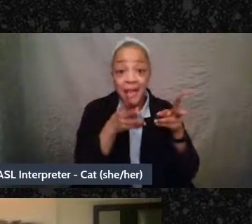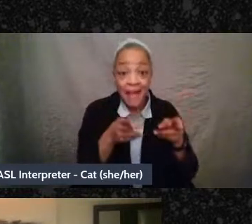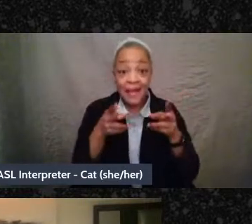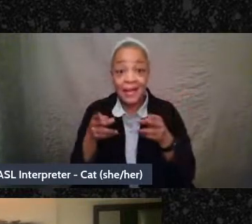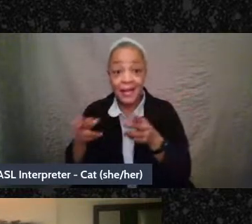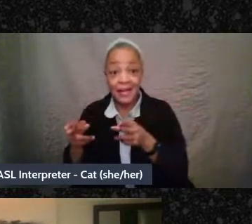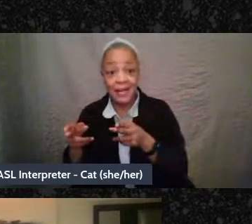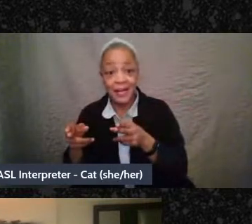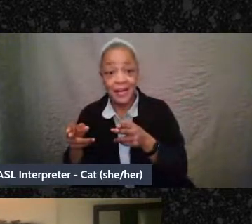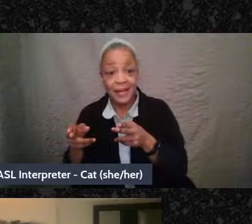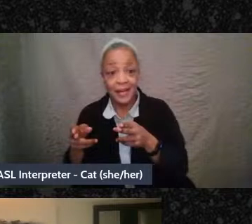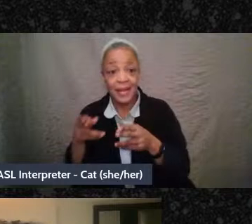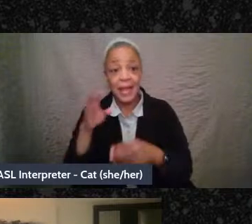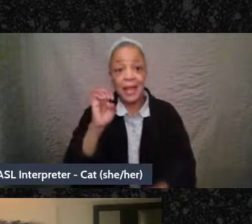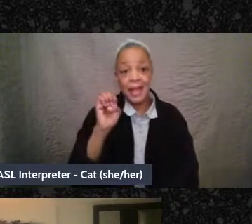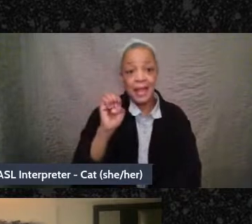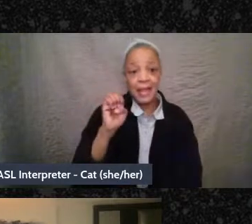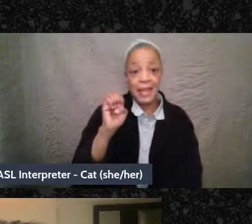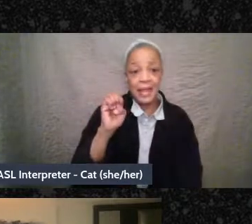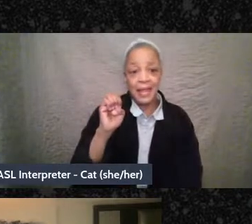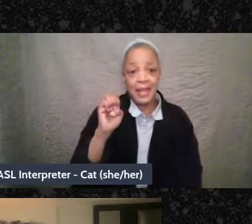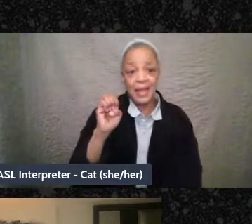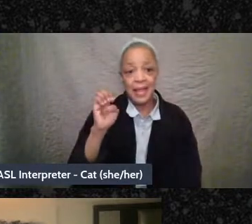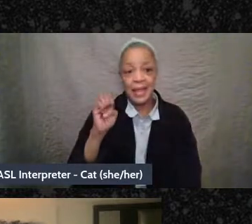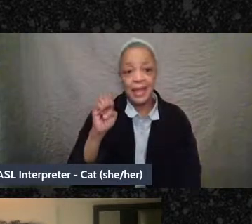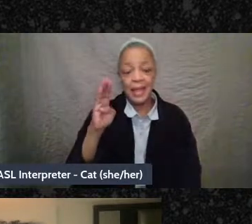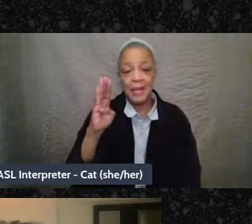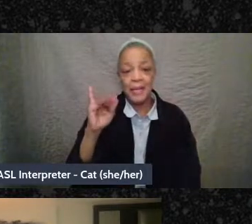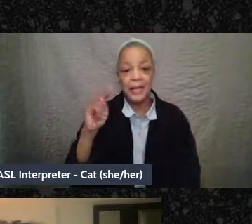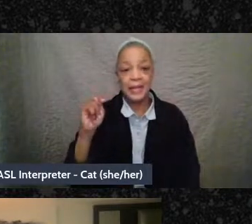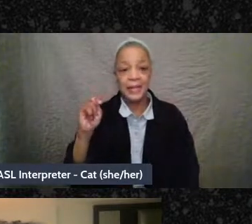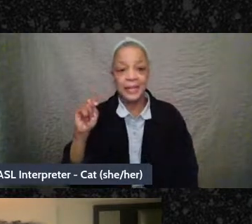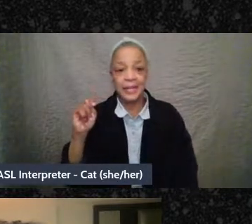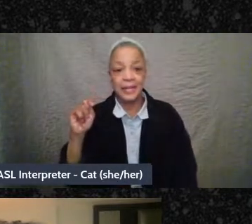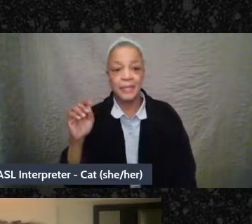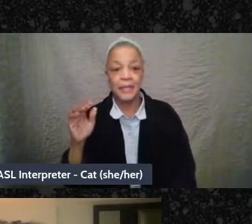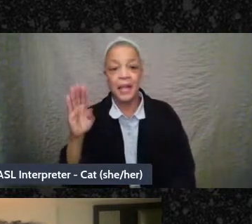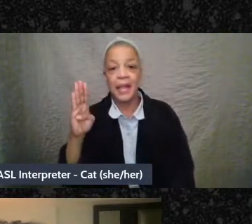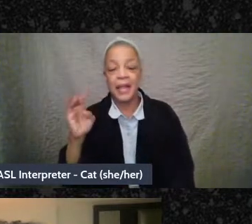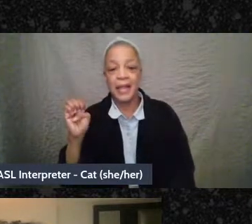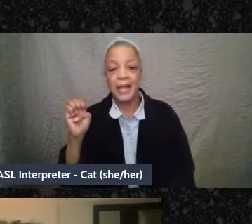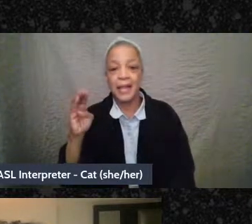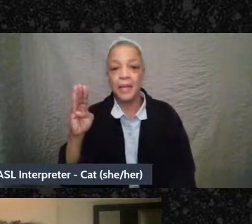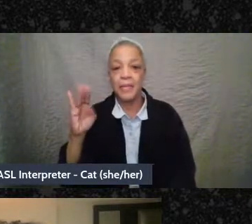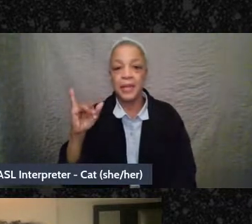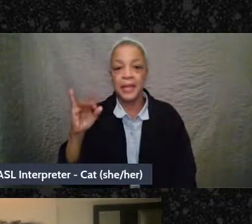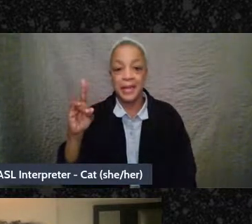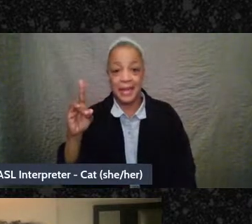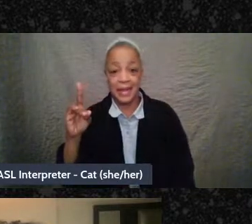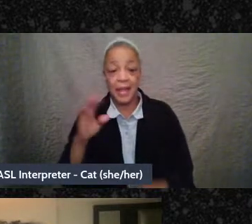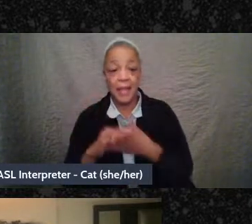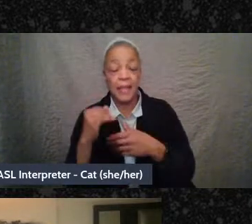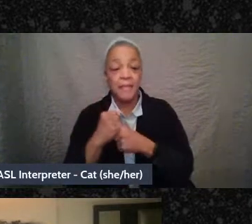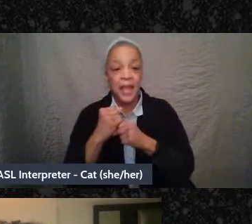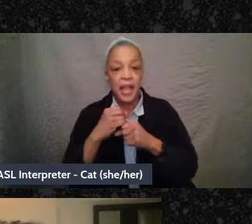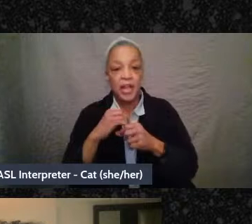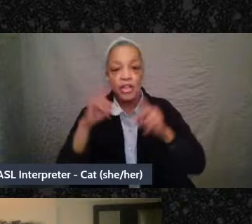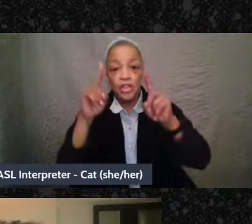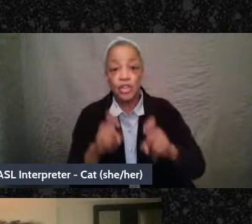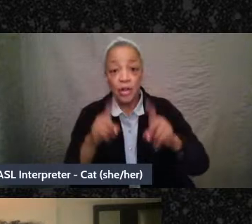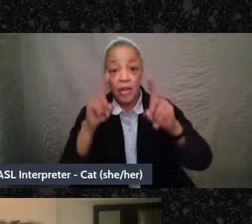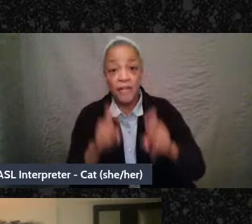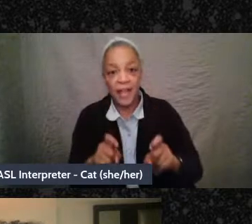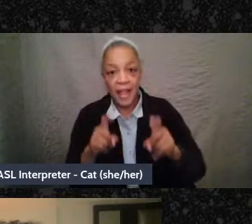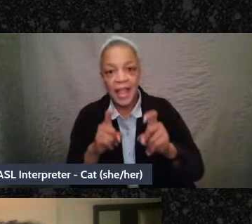I'm with EDIT, because I can't say the word right now. And then we created survey as another way to engage a mass amount